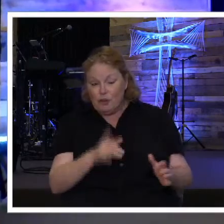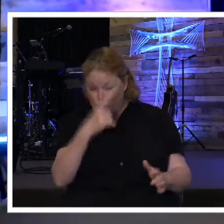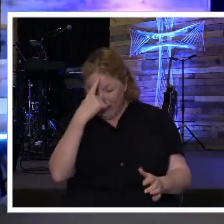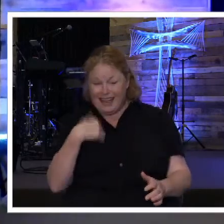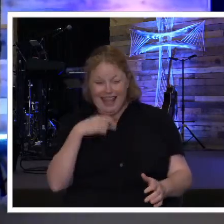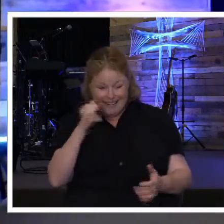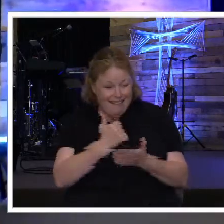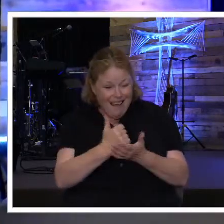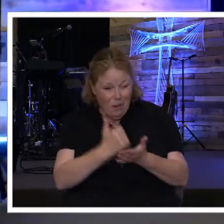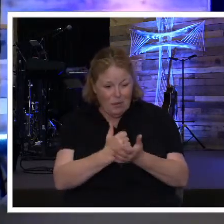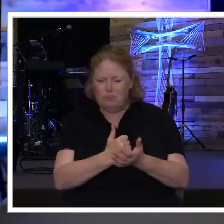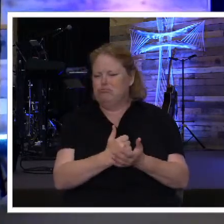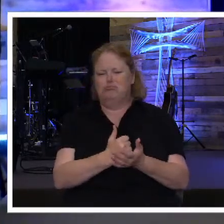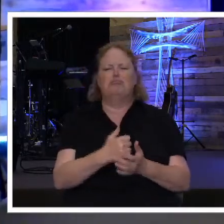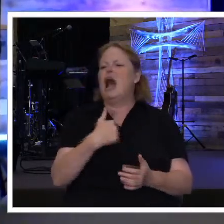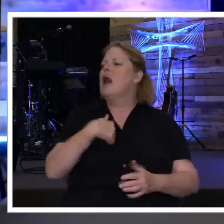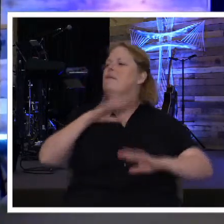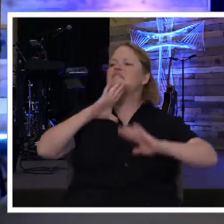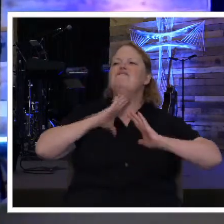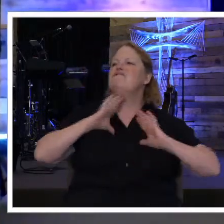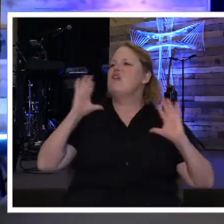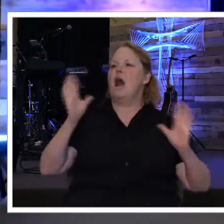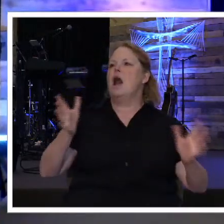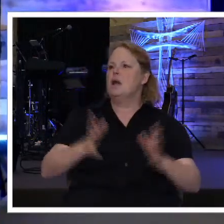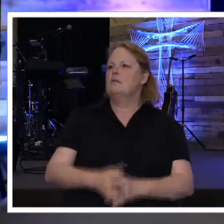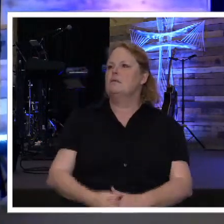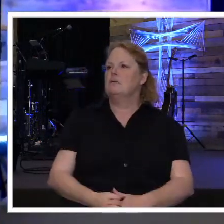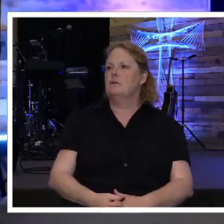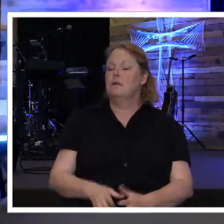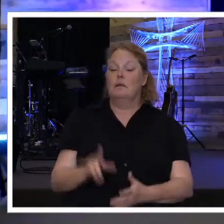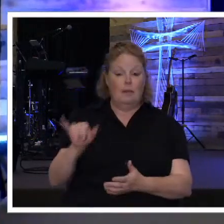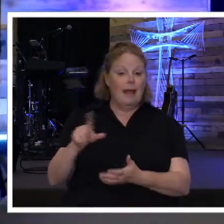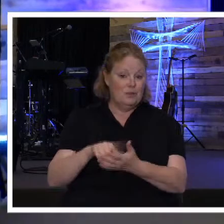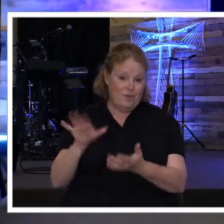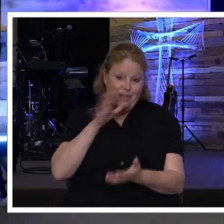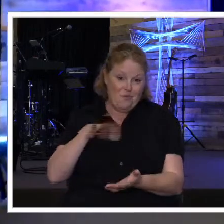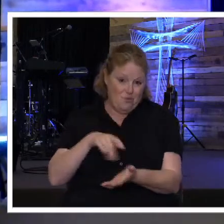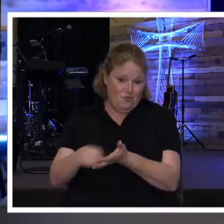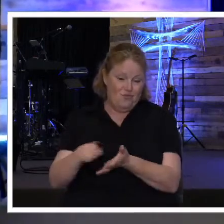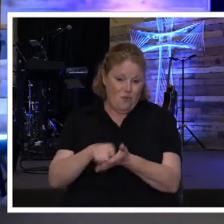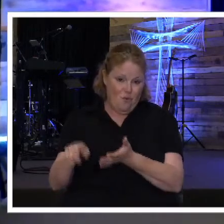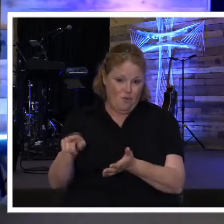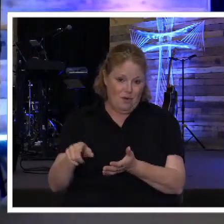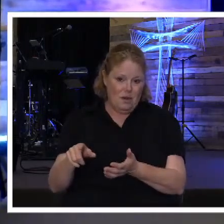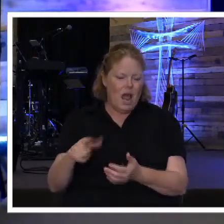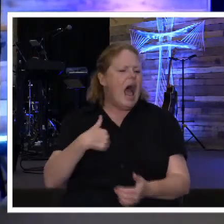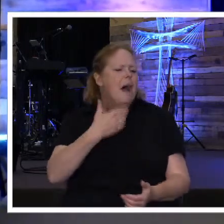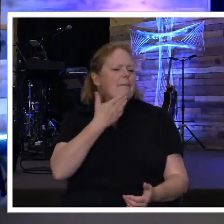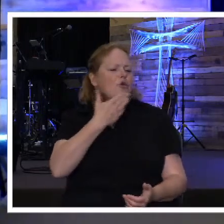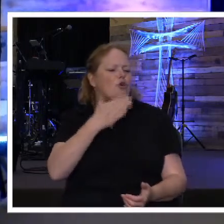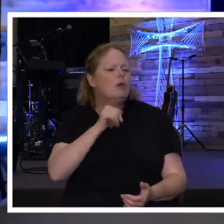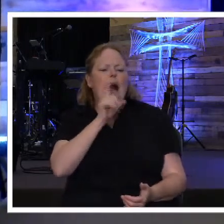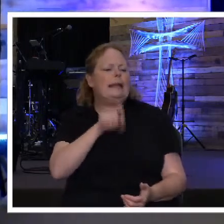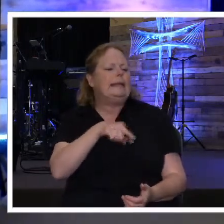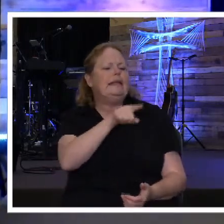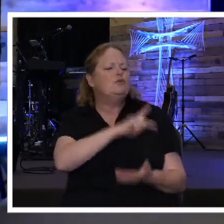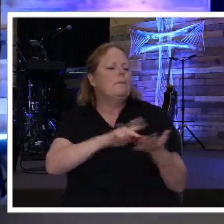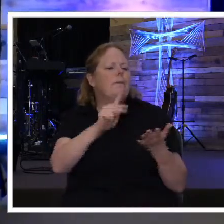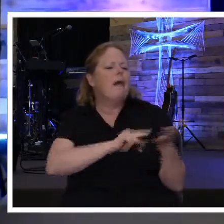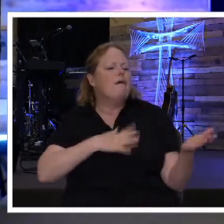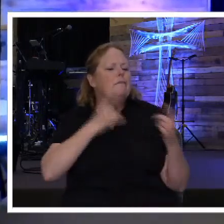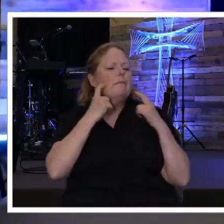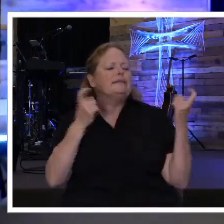rescued? Because I am fine. I am good. I did not need you to pay for my